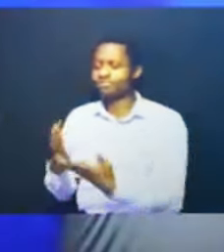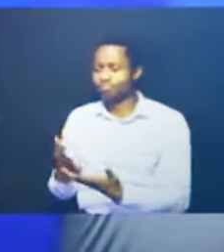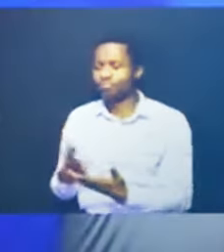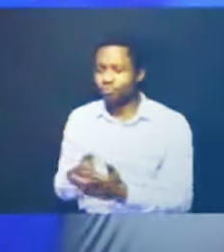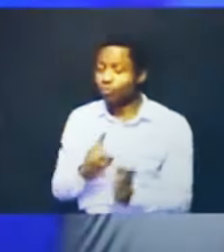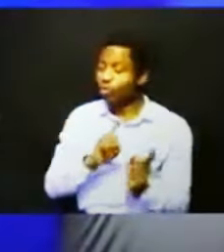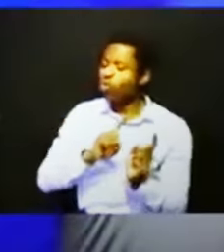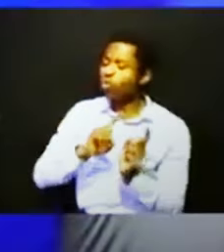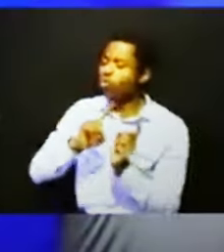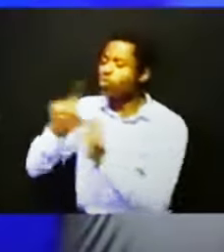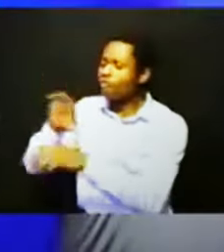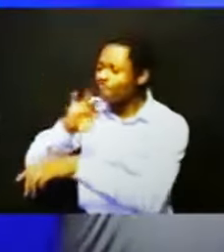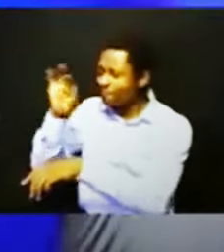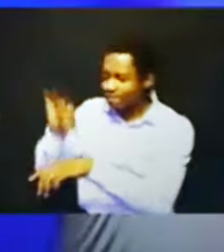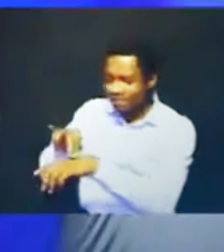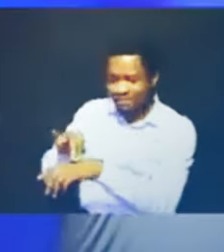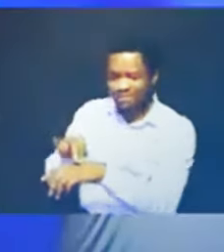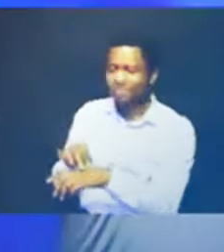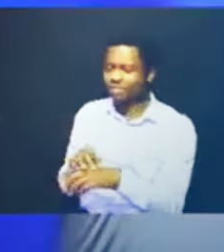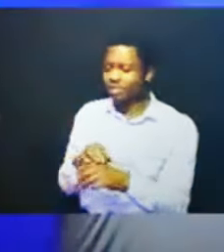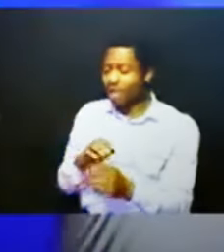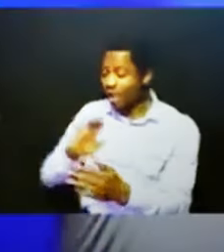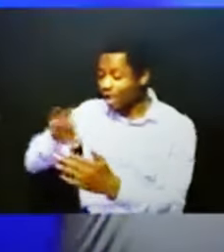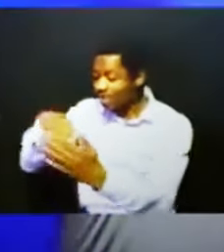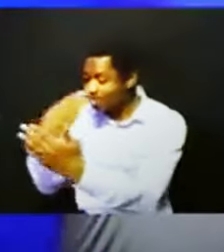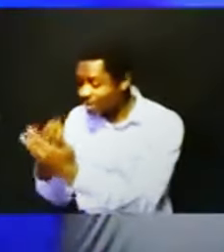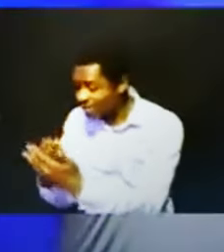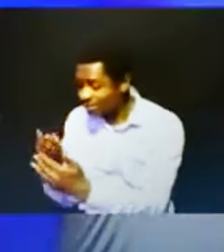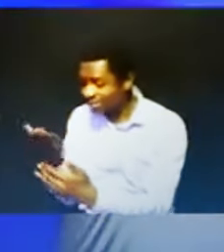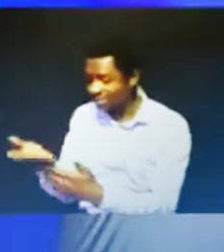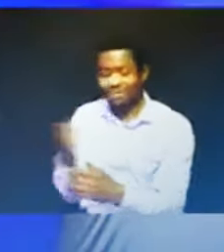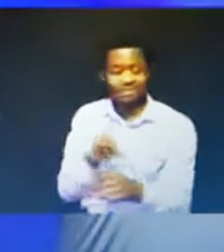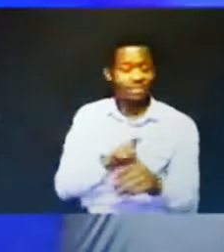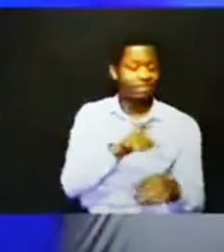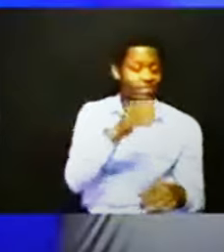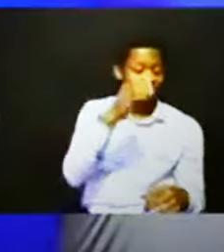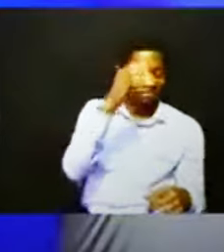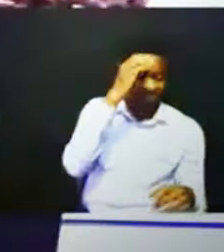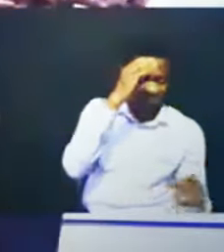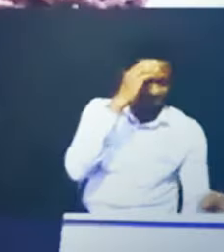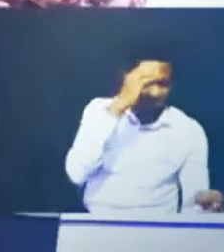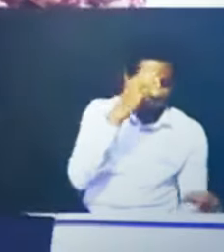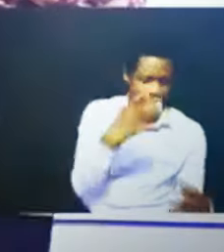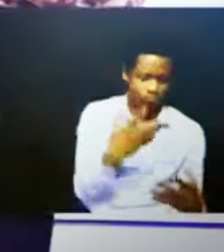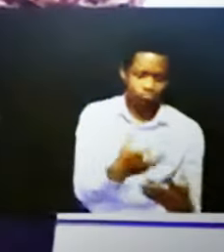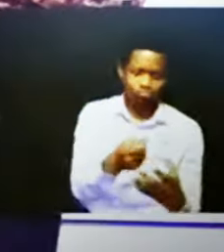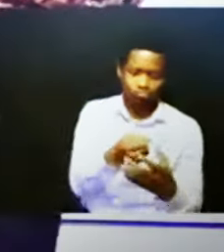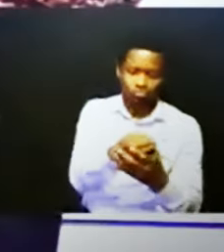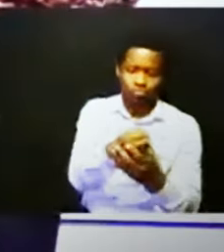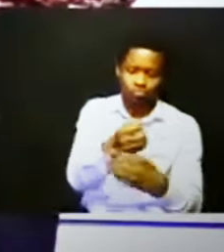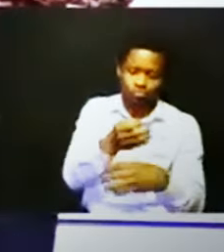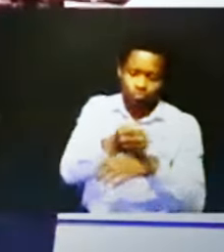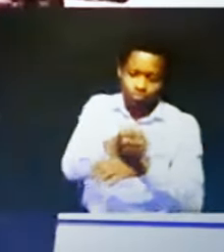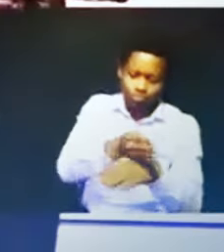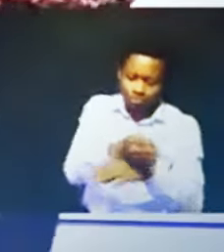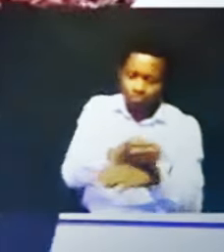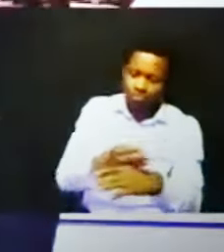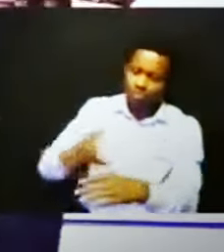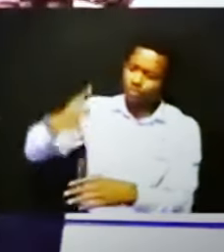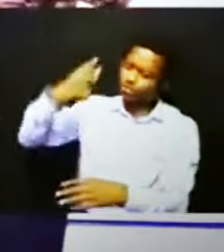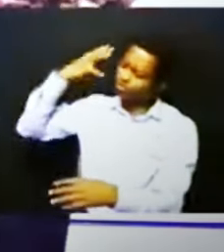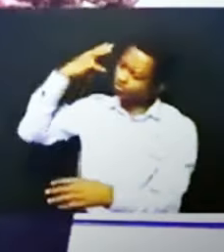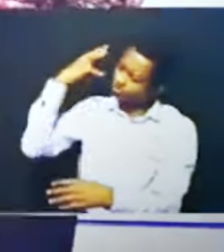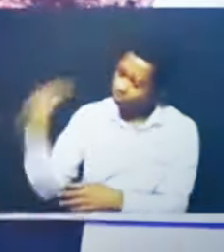Abel and killed him. Now Cain catched the nunia say, "Ayenko efum na eba say wo wo efum no Cain sori tia